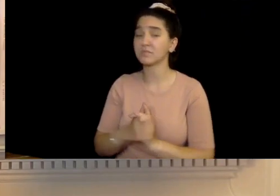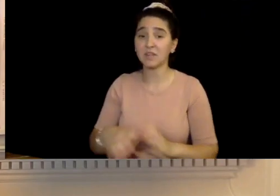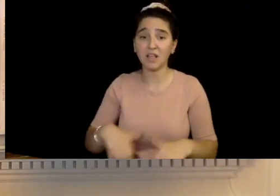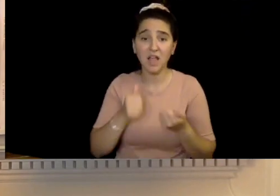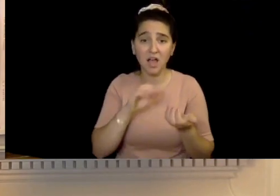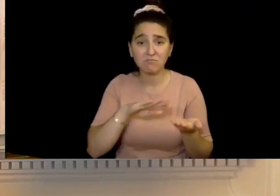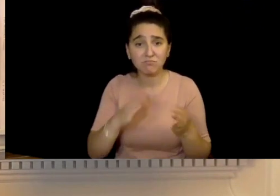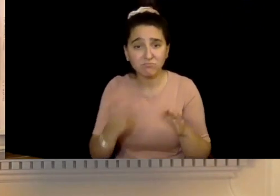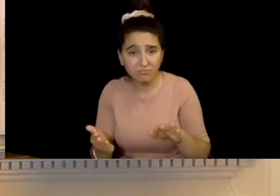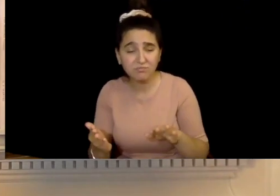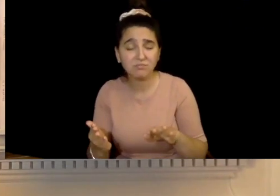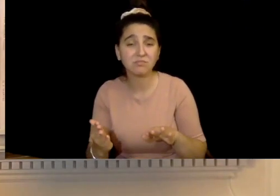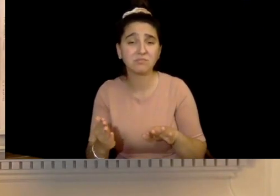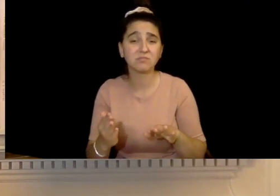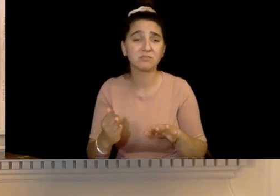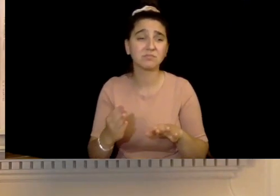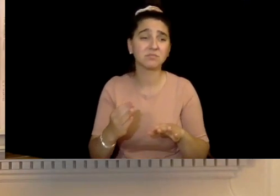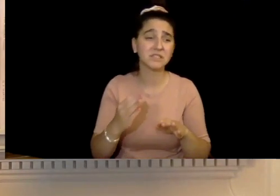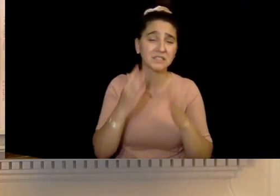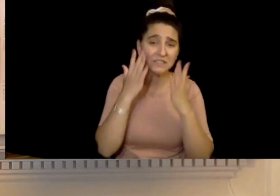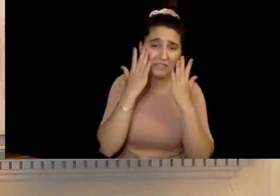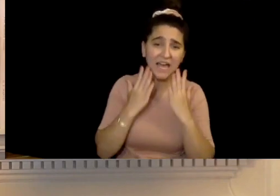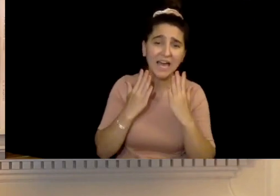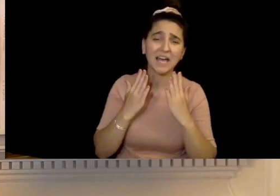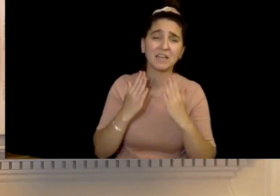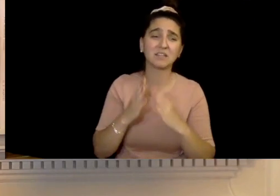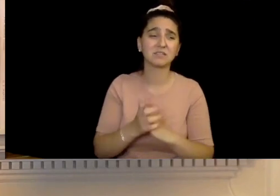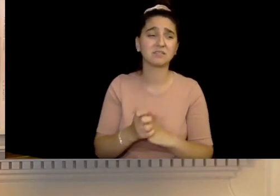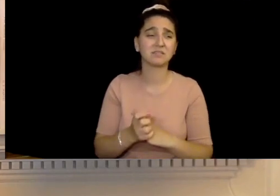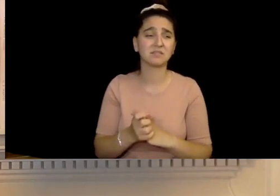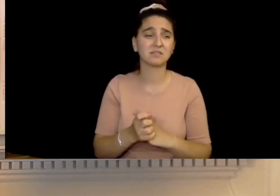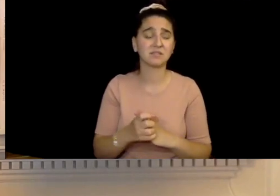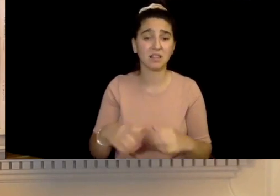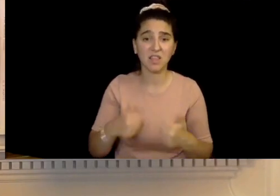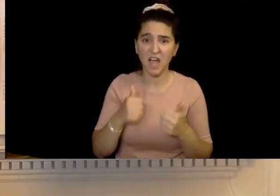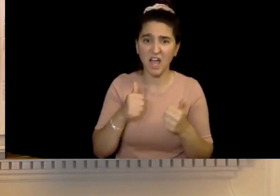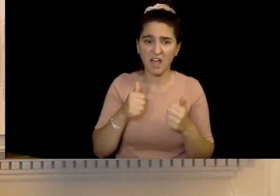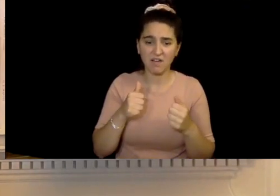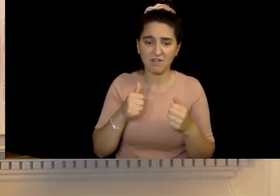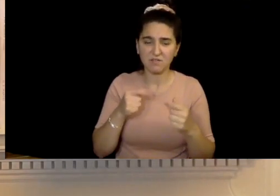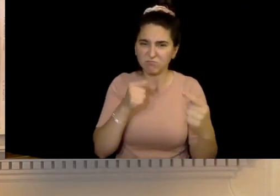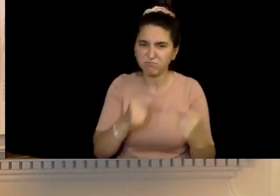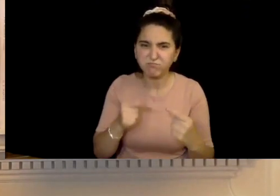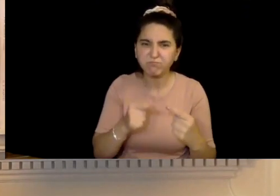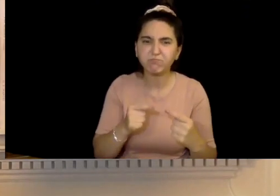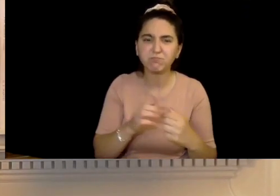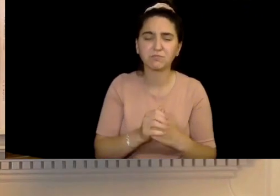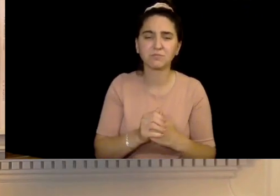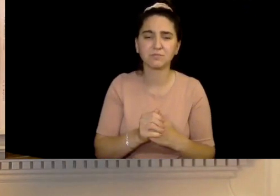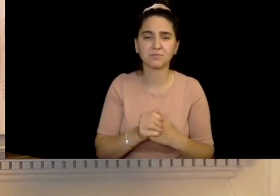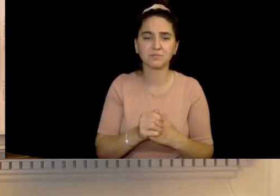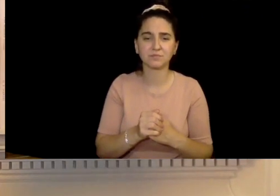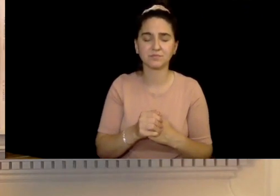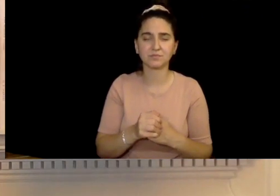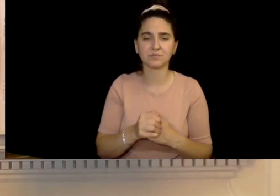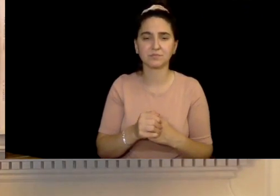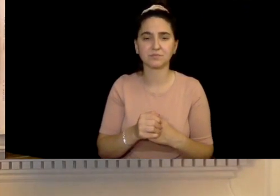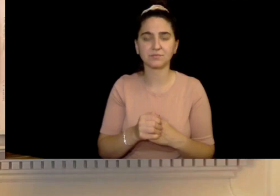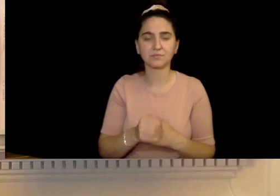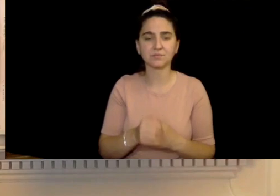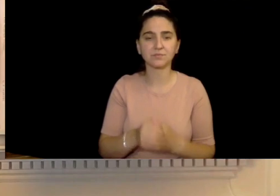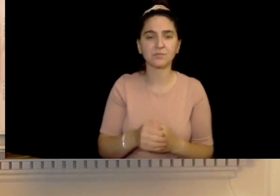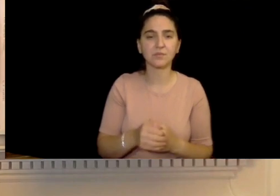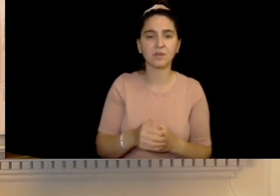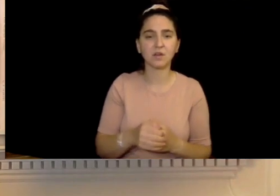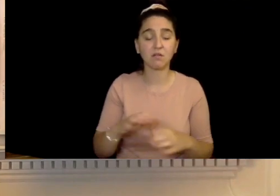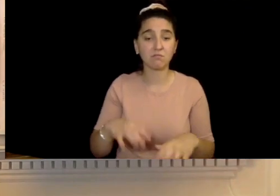lost and vulnerable lives threatened. We repent for the perpetuation of systems and stigmas